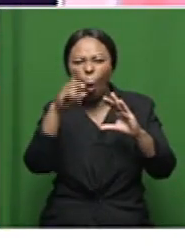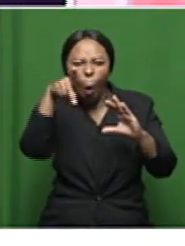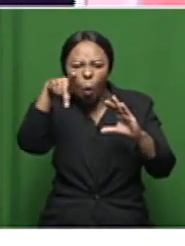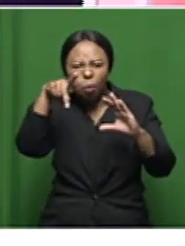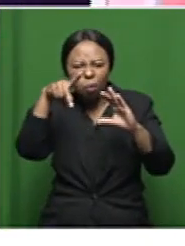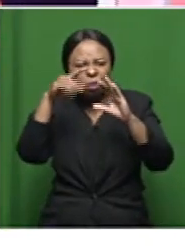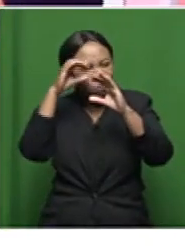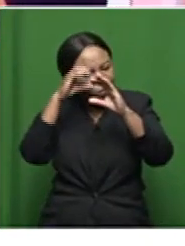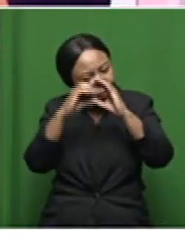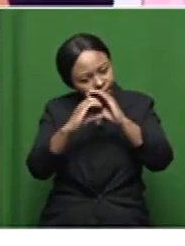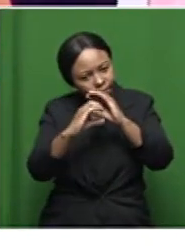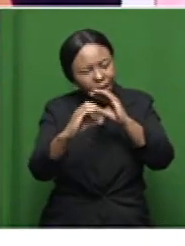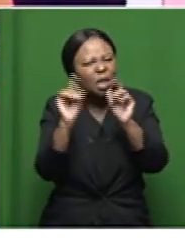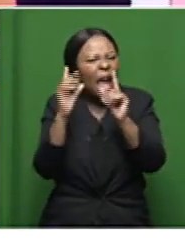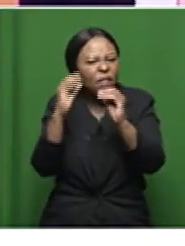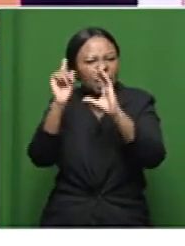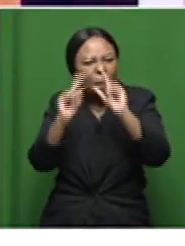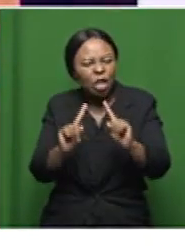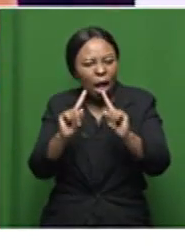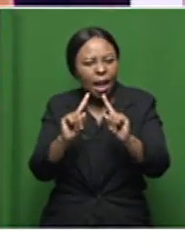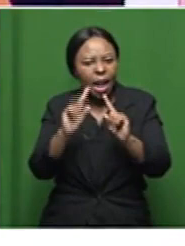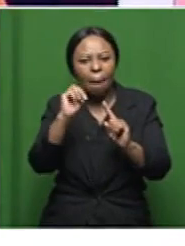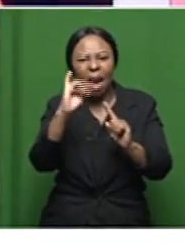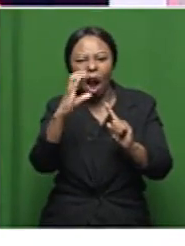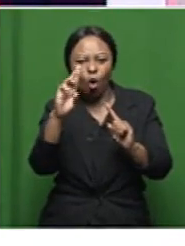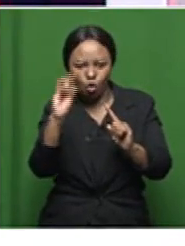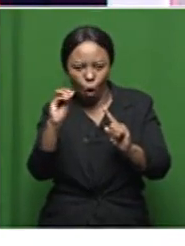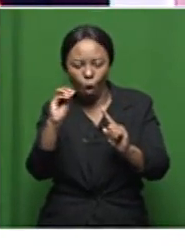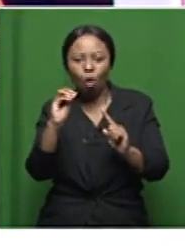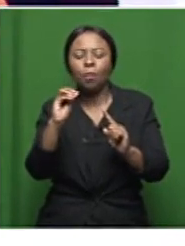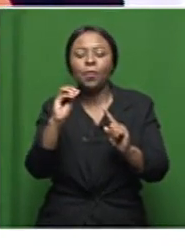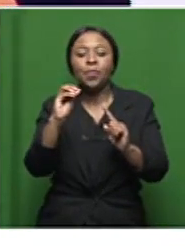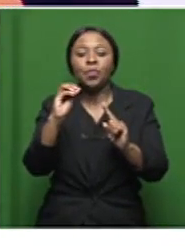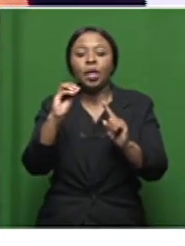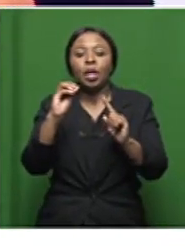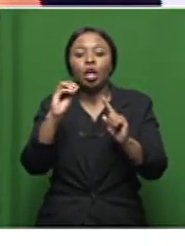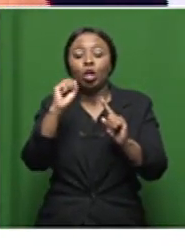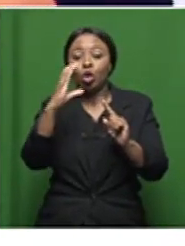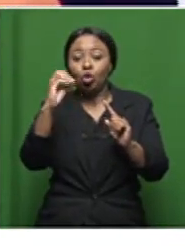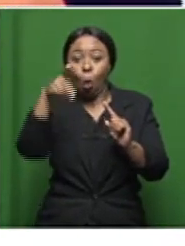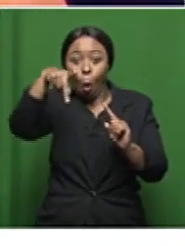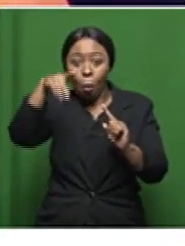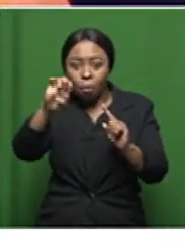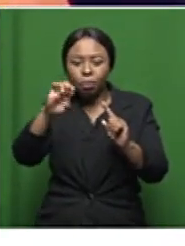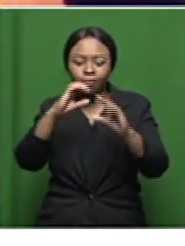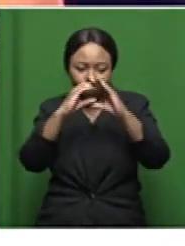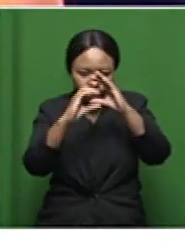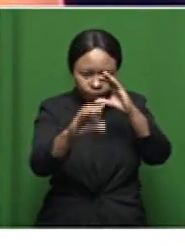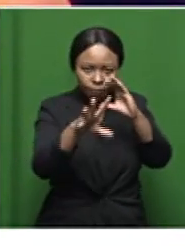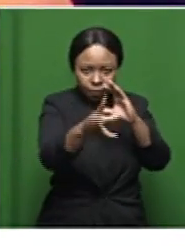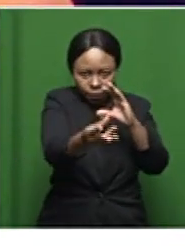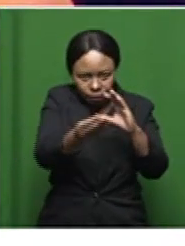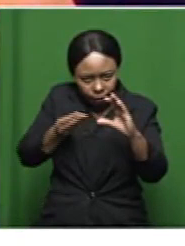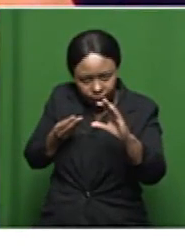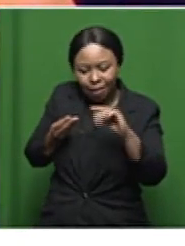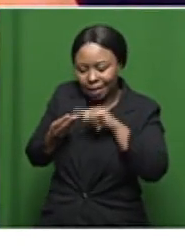look through actually a special microscope when we stain the cervix, which is the mouth of the womb, and then we take the biopsies from there. And then the biopsies